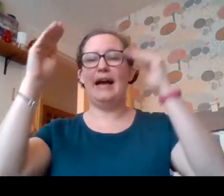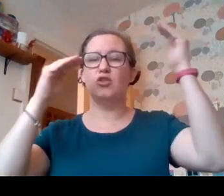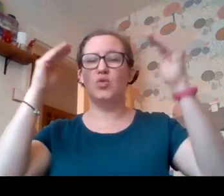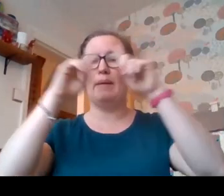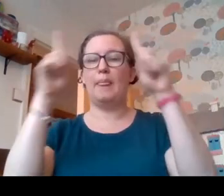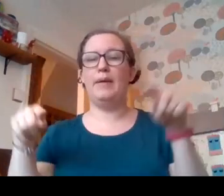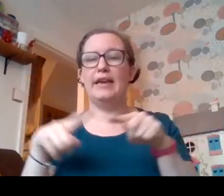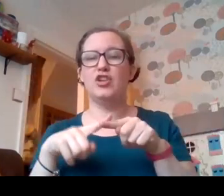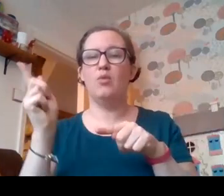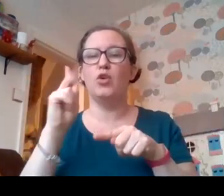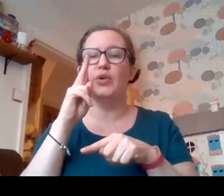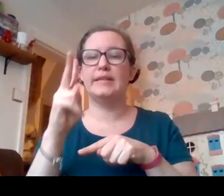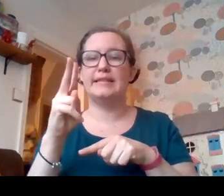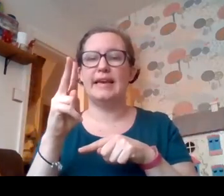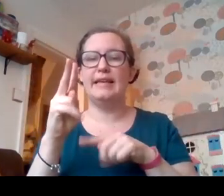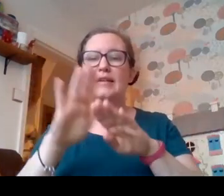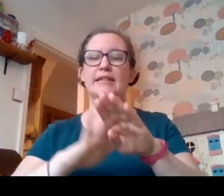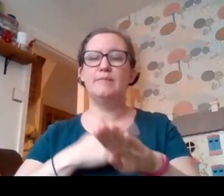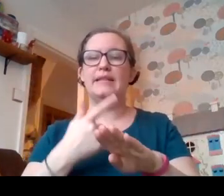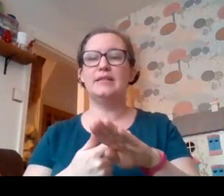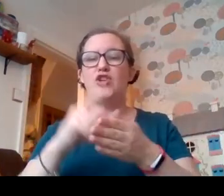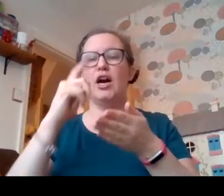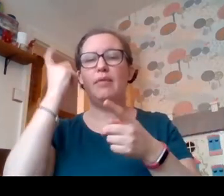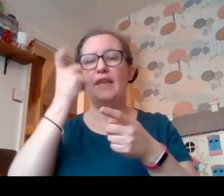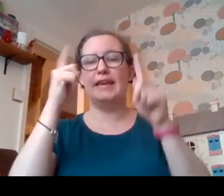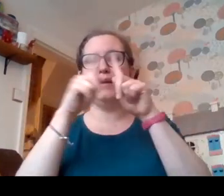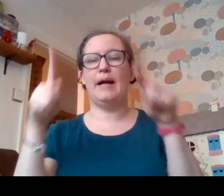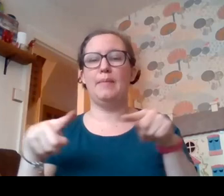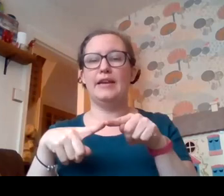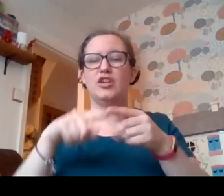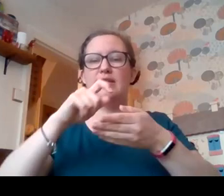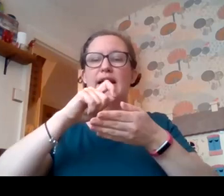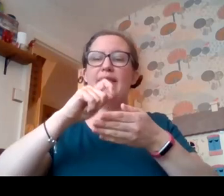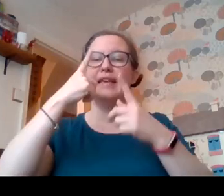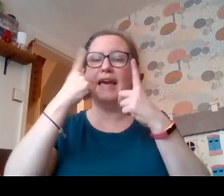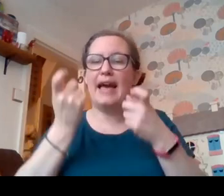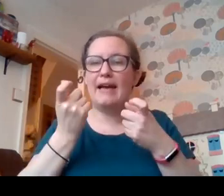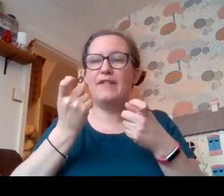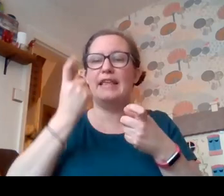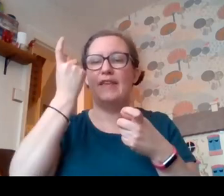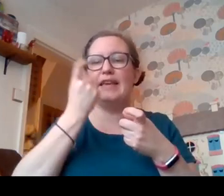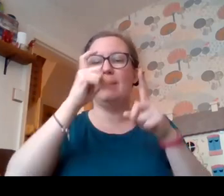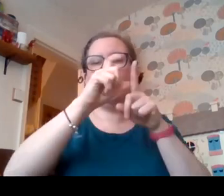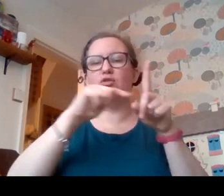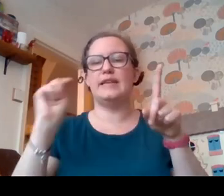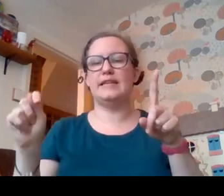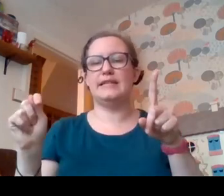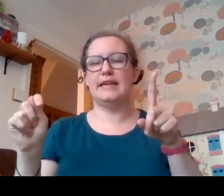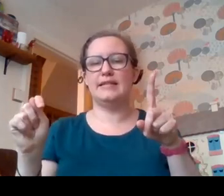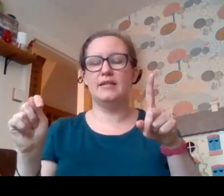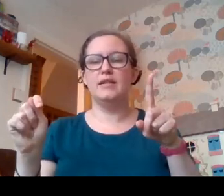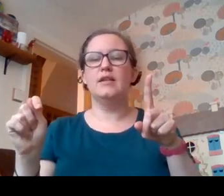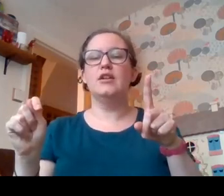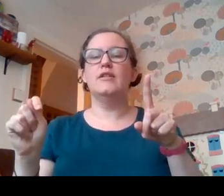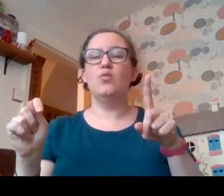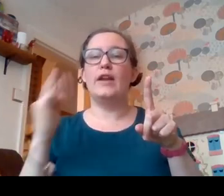an adult about the picture and what you can see. Spend some time thinking about the pictures and then carefully thinking about your